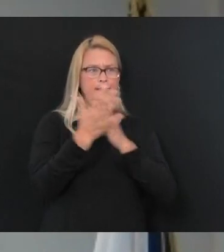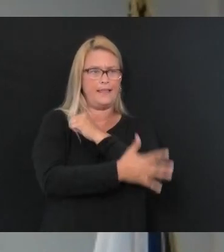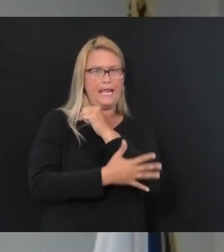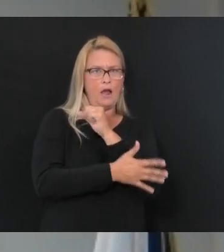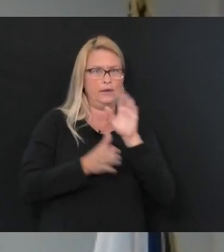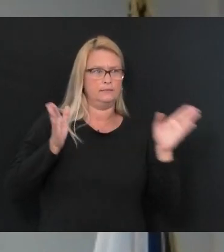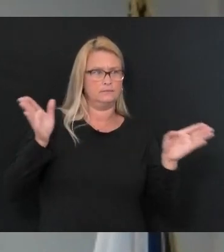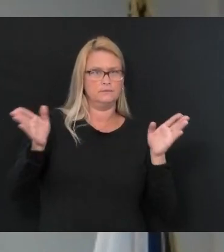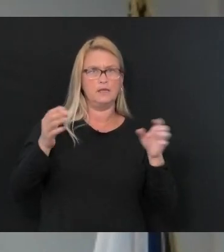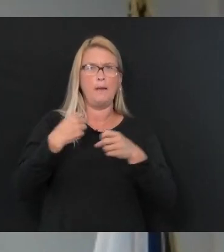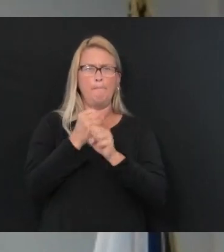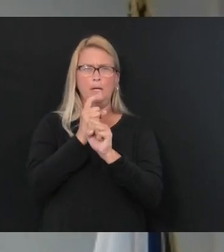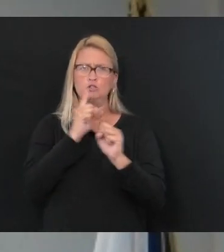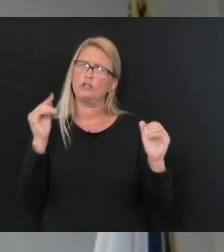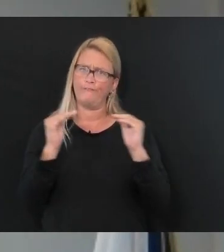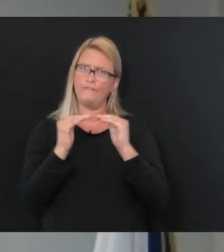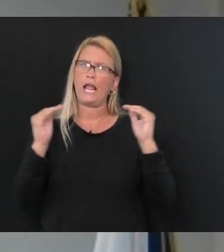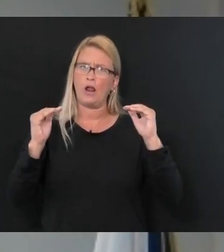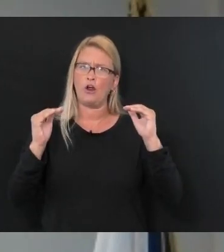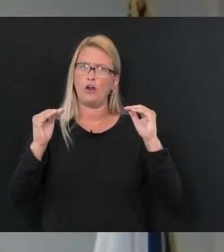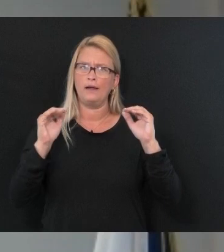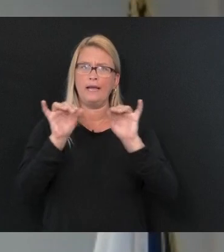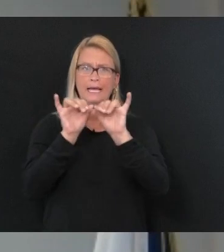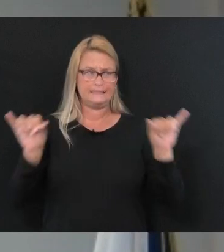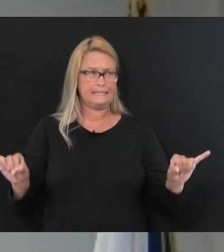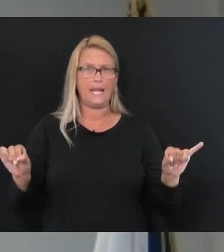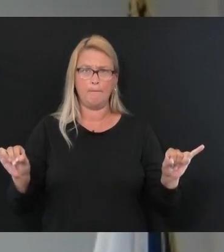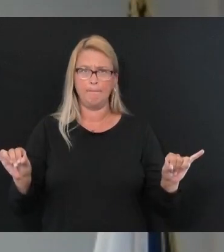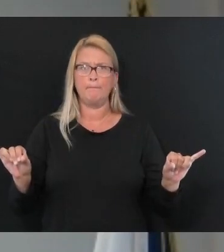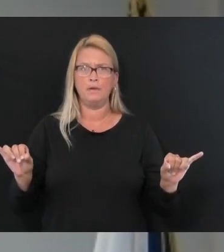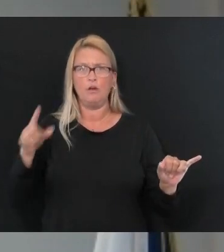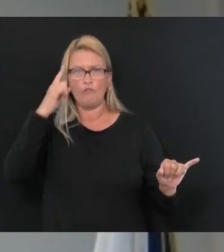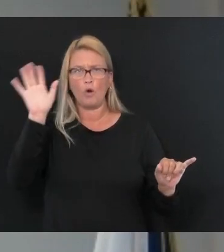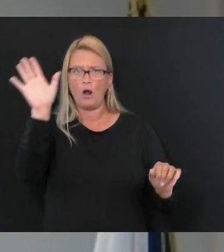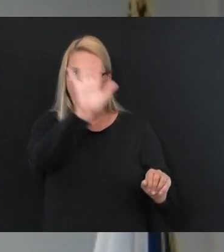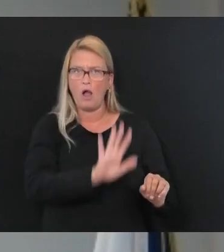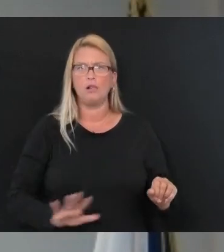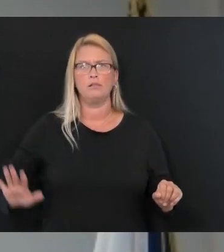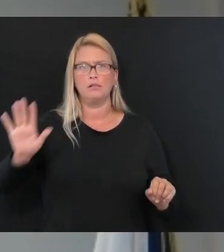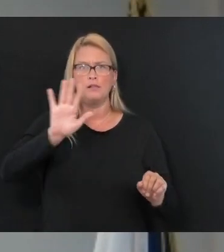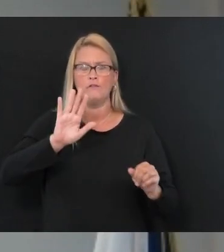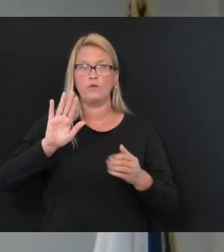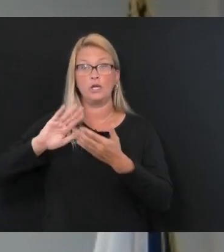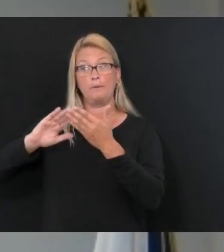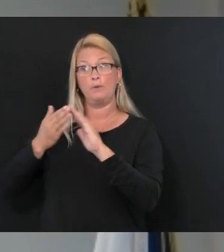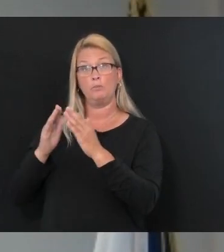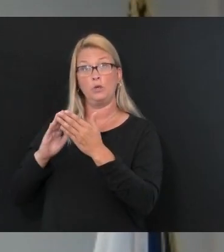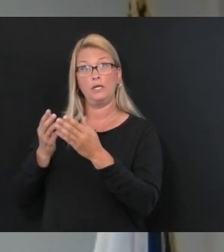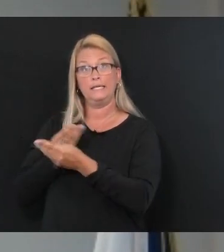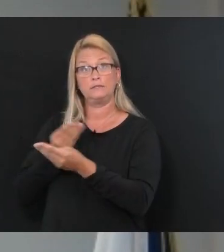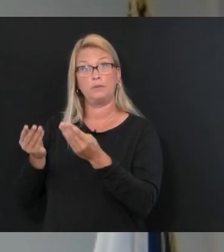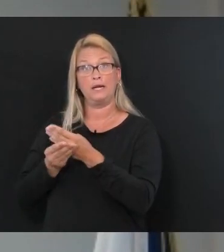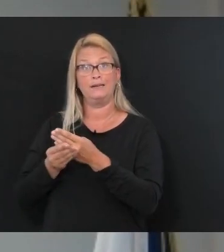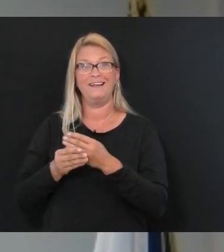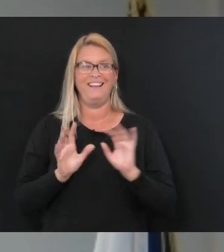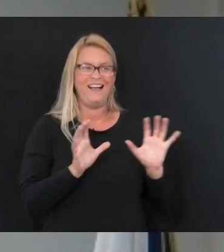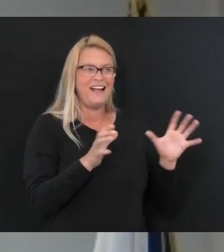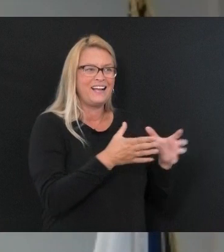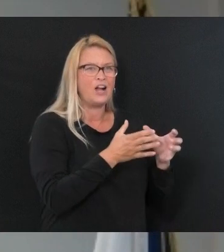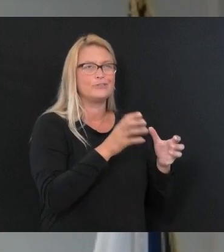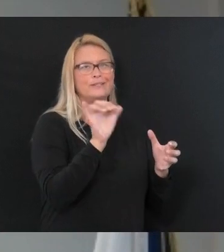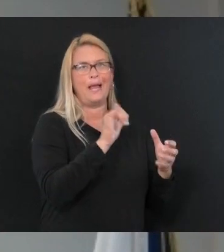with regard to, and the same with regard to that community spread. congregate care facilities such